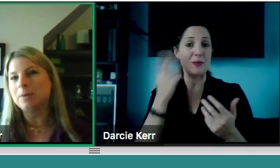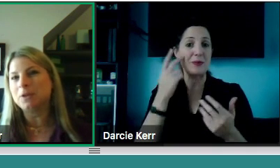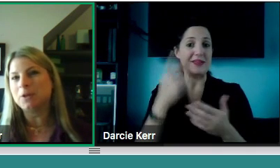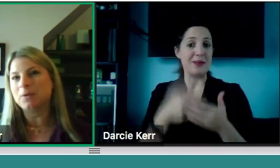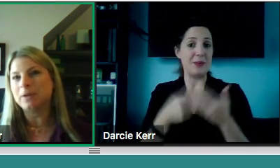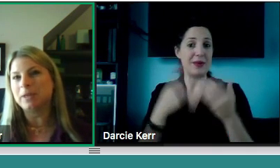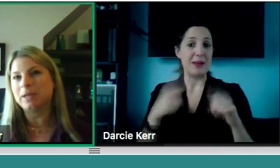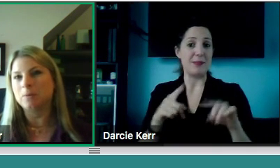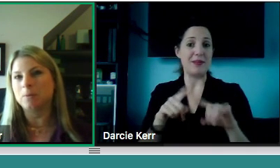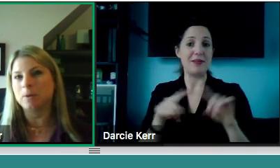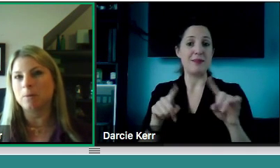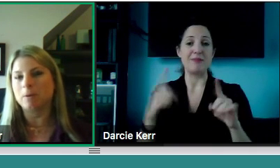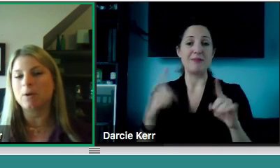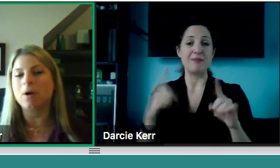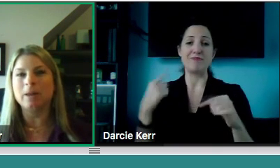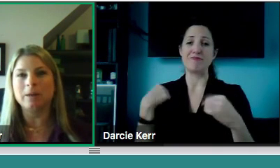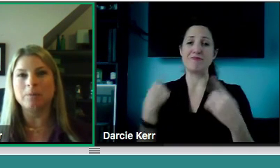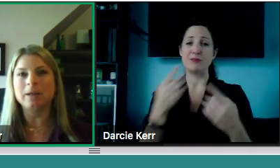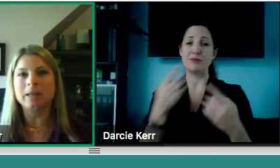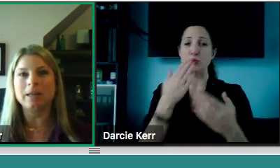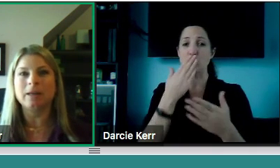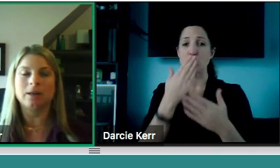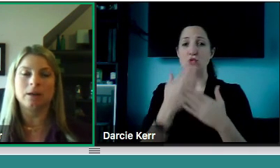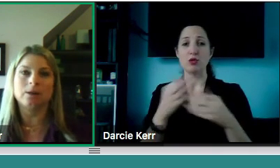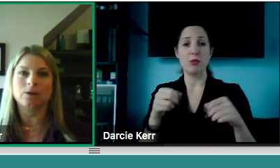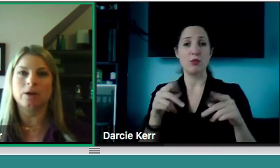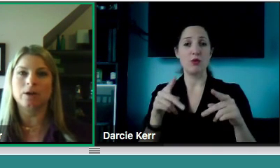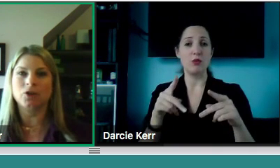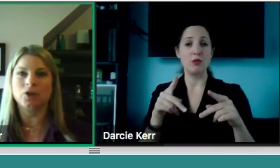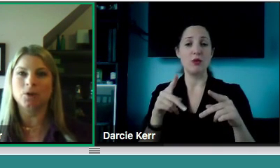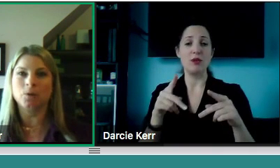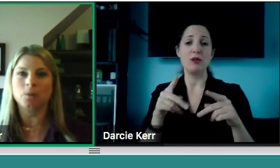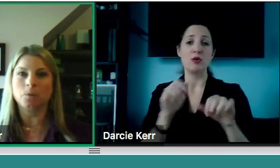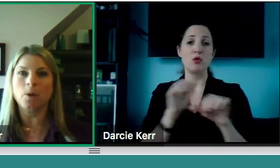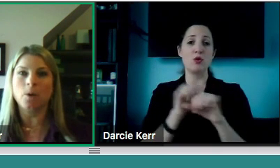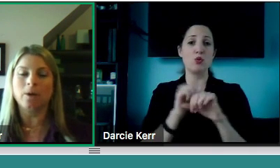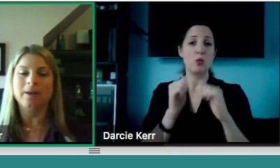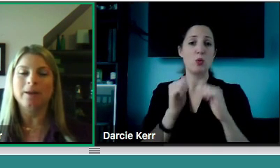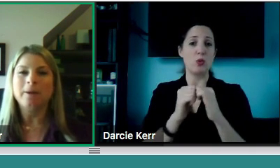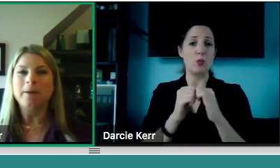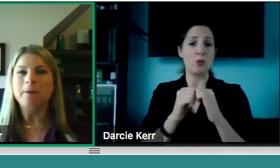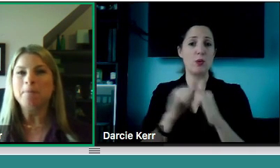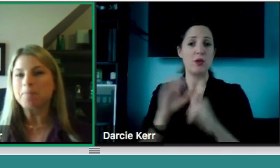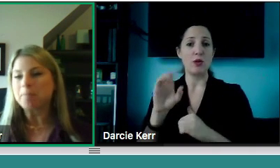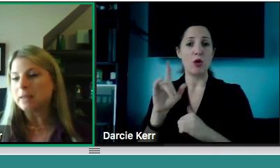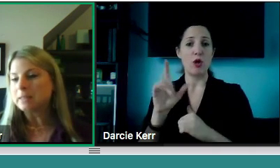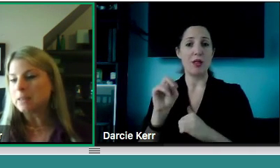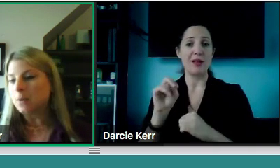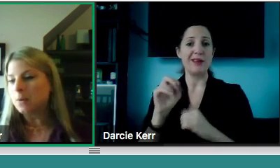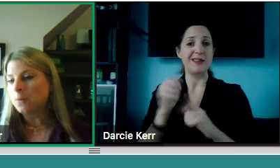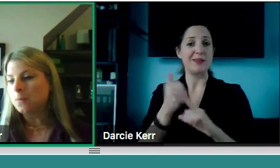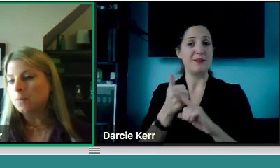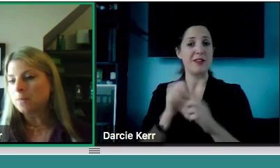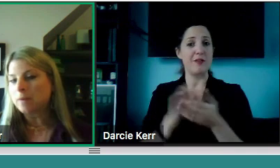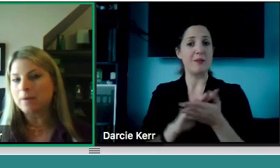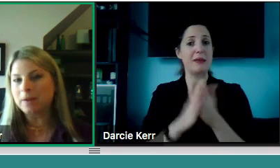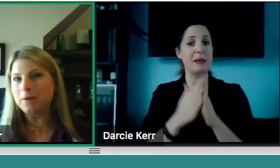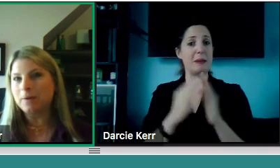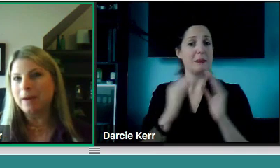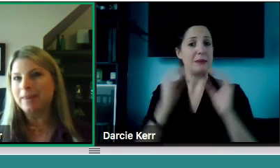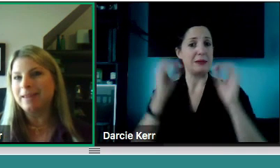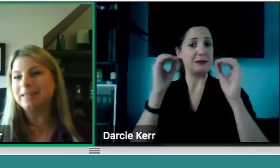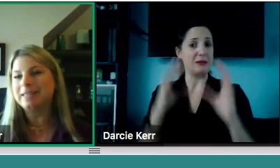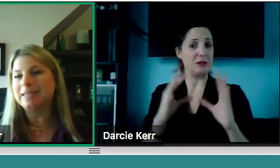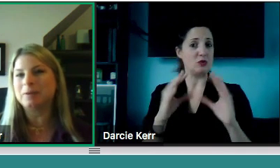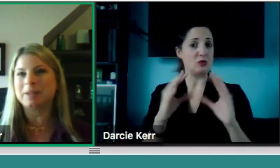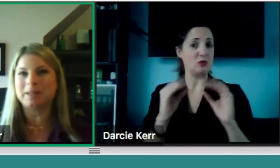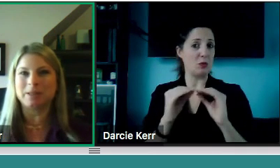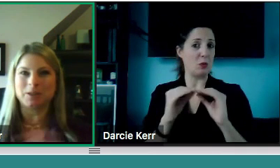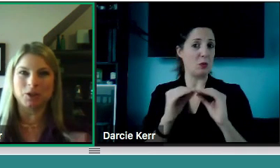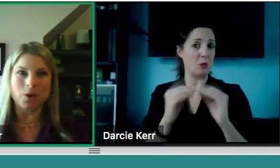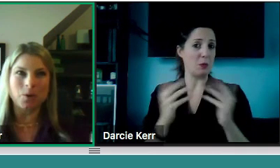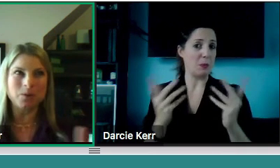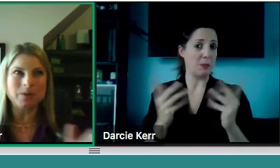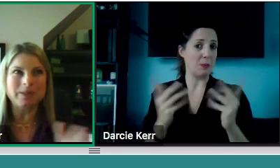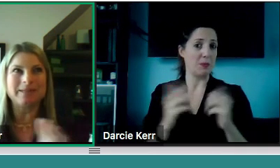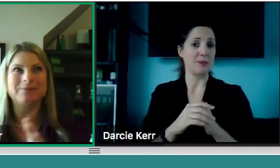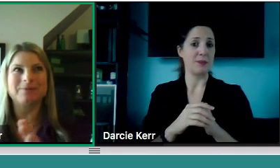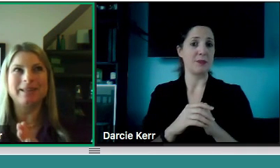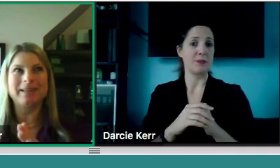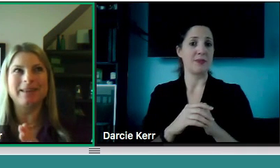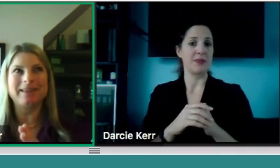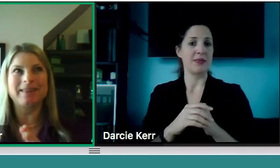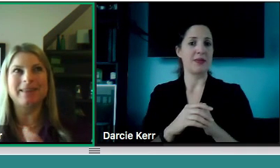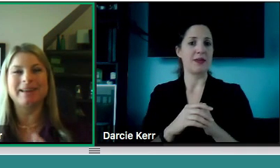great opportunity to work with Colin really in an instructional role. So, you know, I think this is just